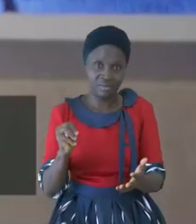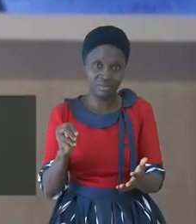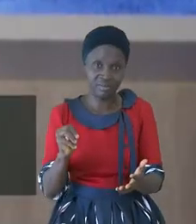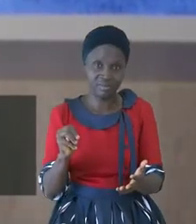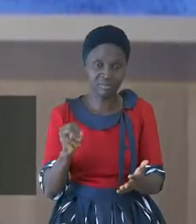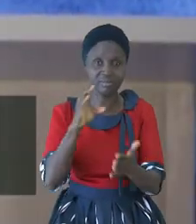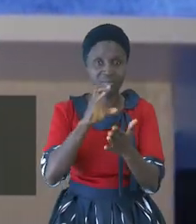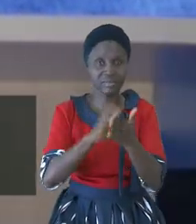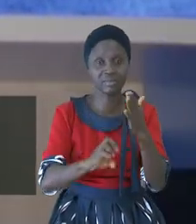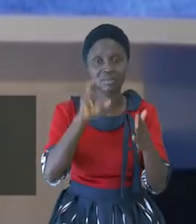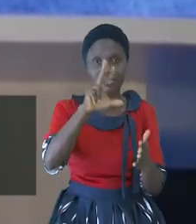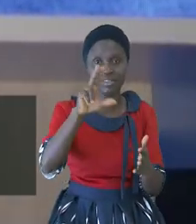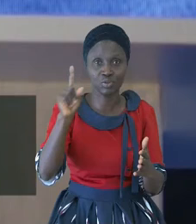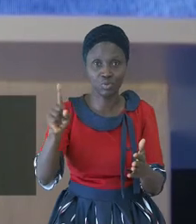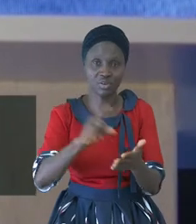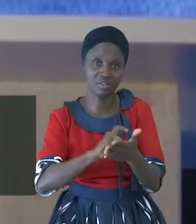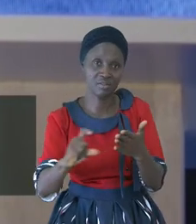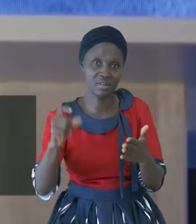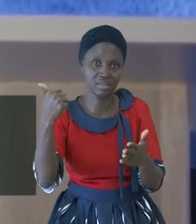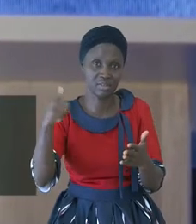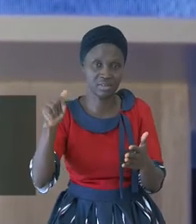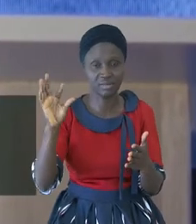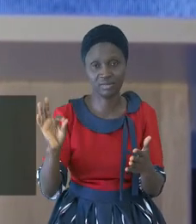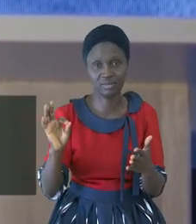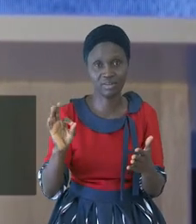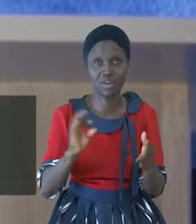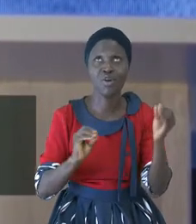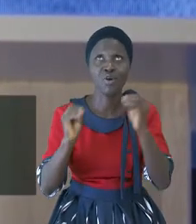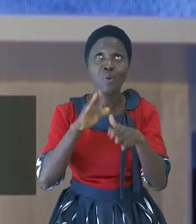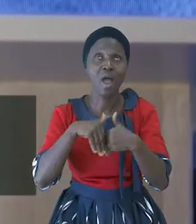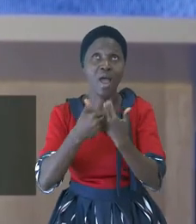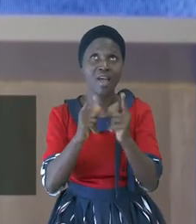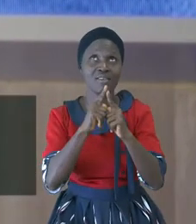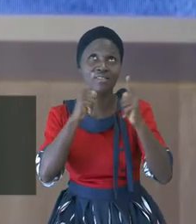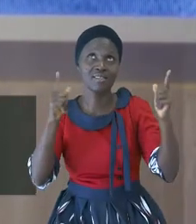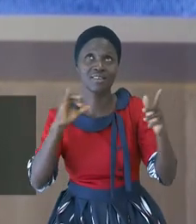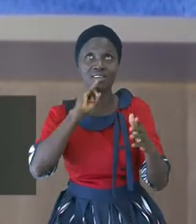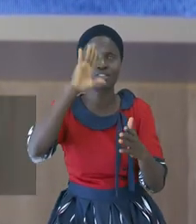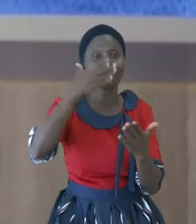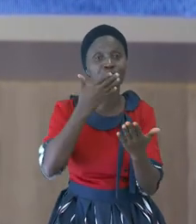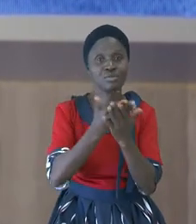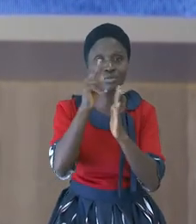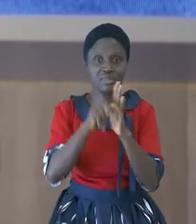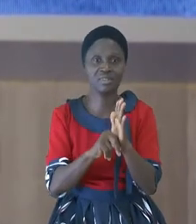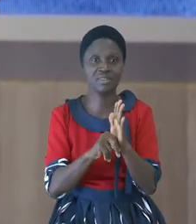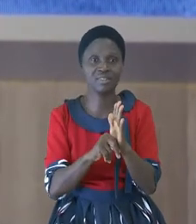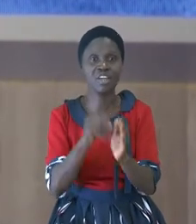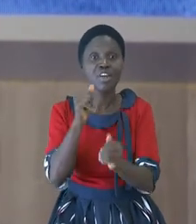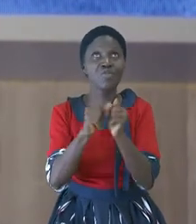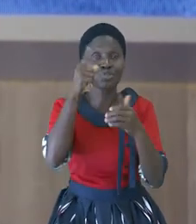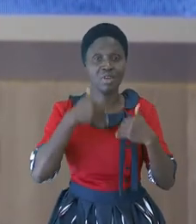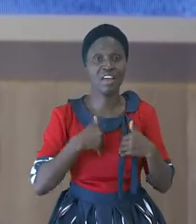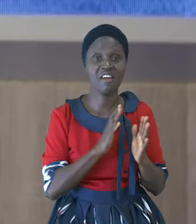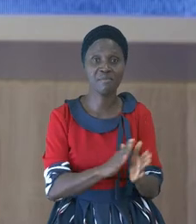Psalm 30, Psalm 31, verse 19. Oh, how great is thy goodness, which thou hast laid up for